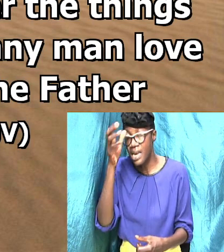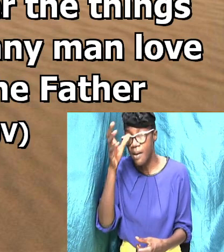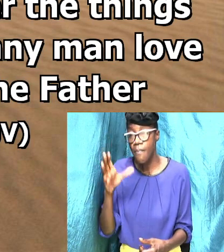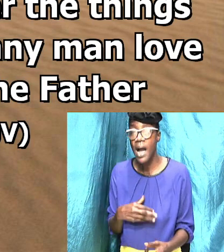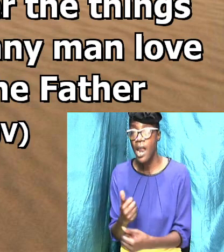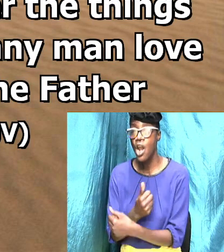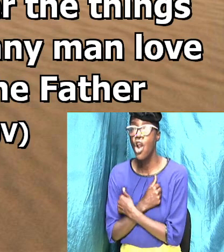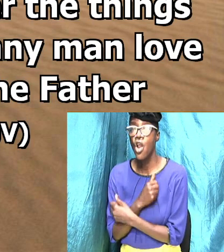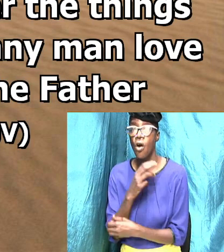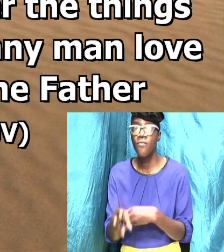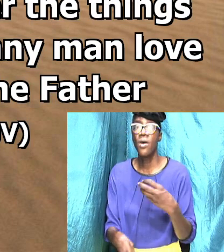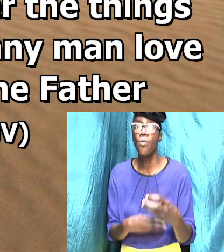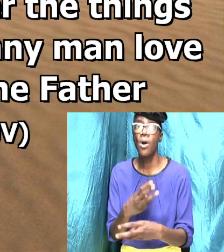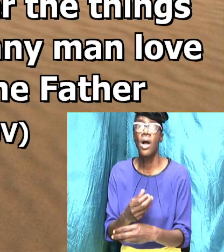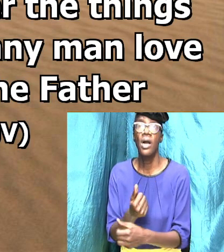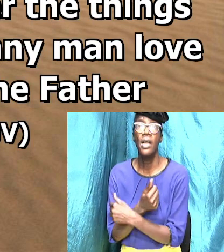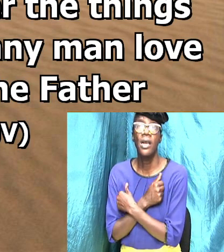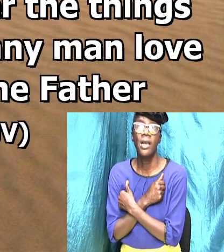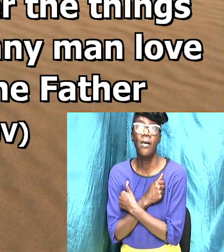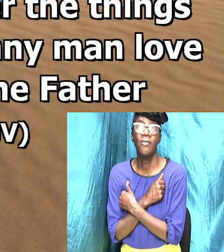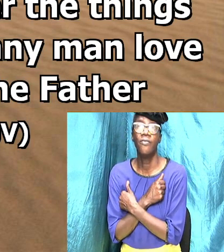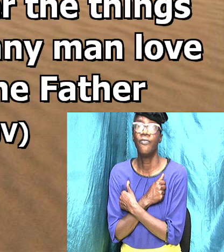world, the love